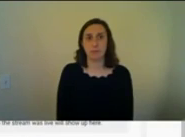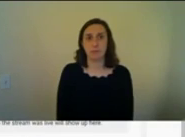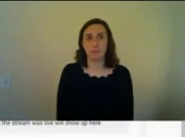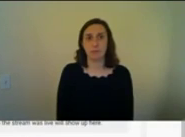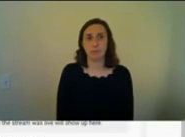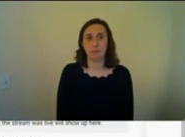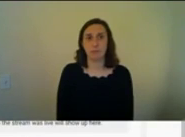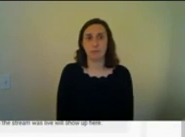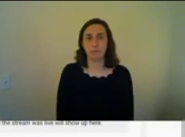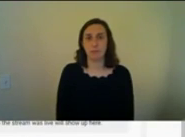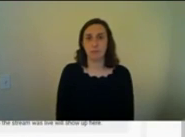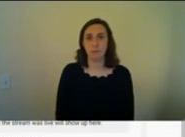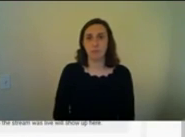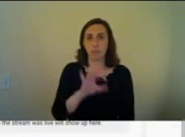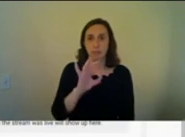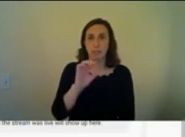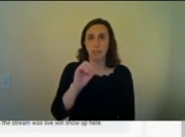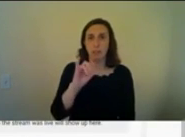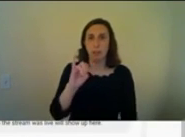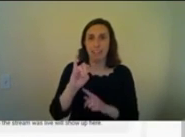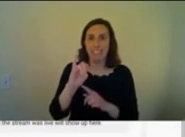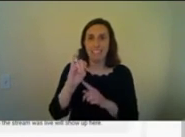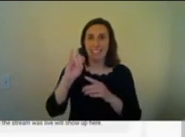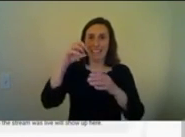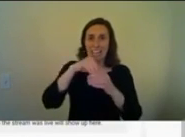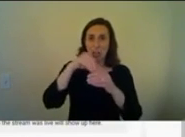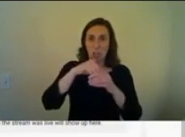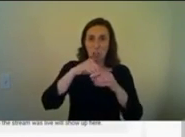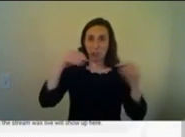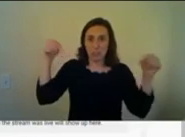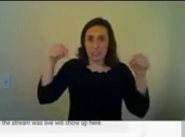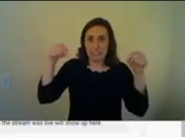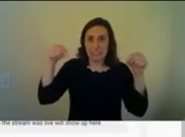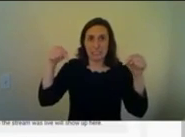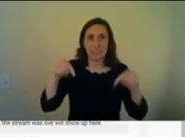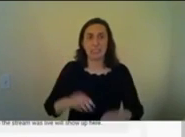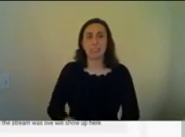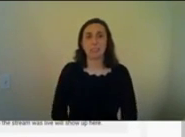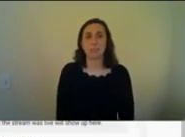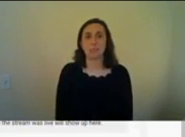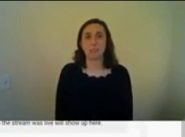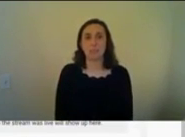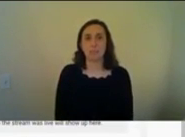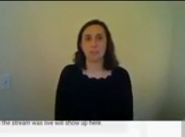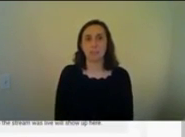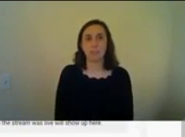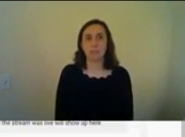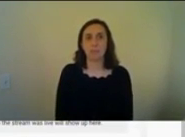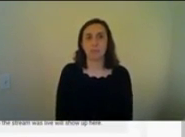I'm going to use my inners. So 1 times 3x squared is positive 3x squared.